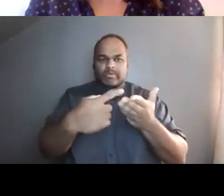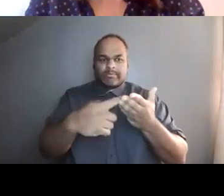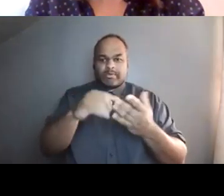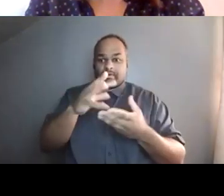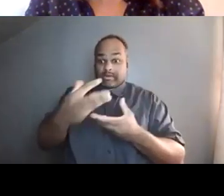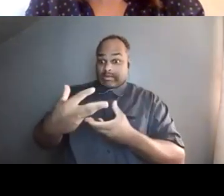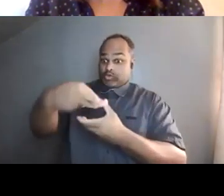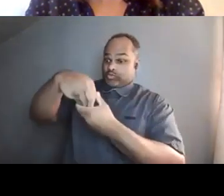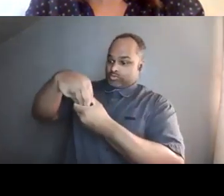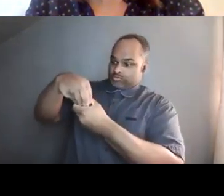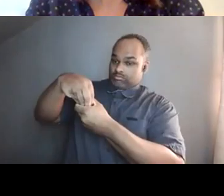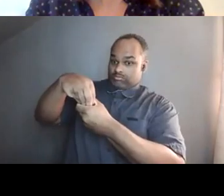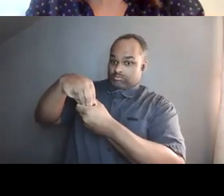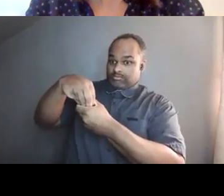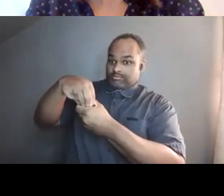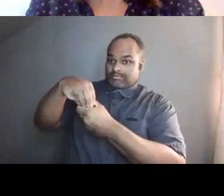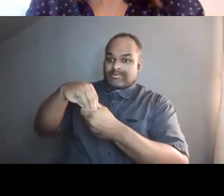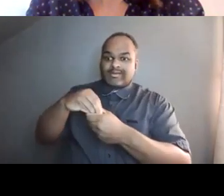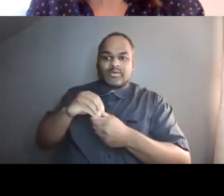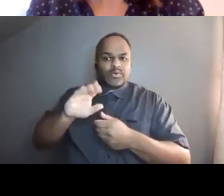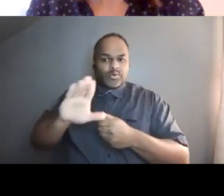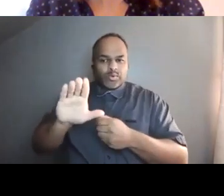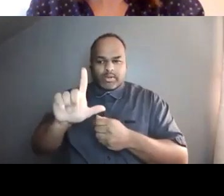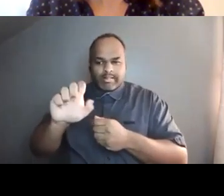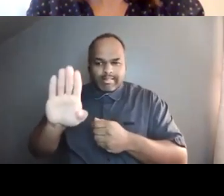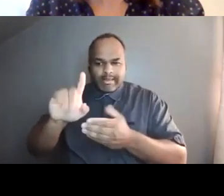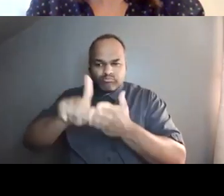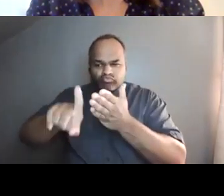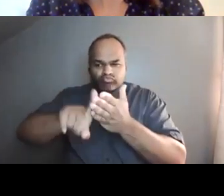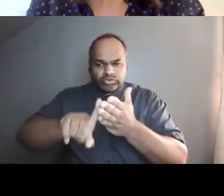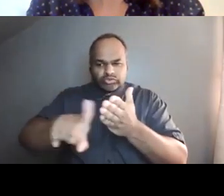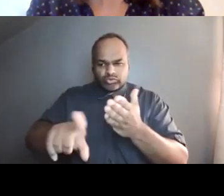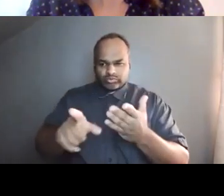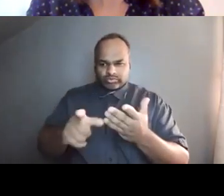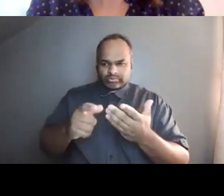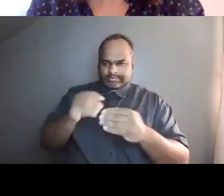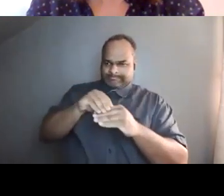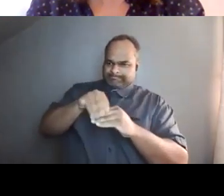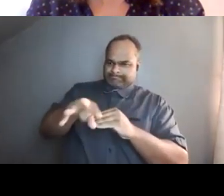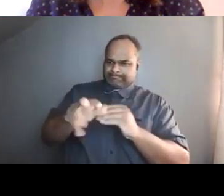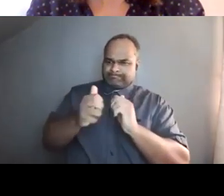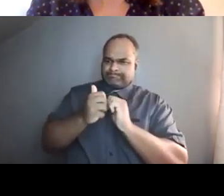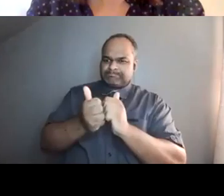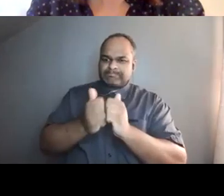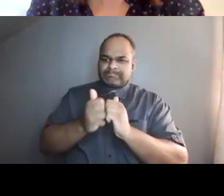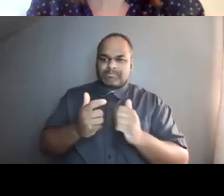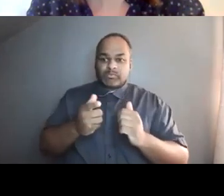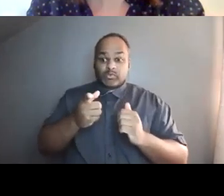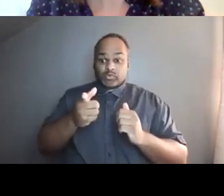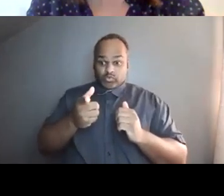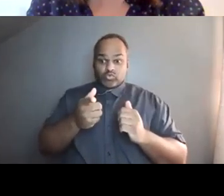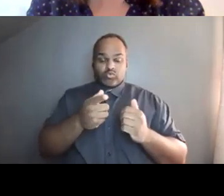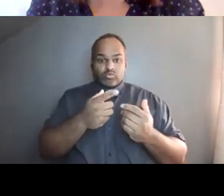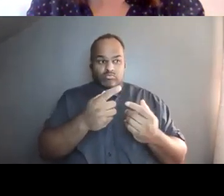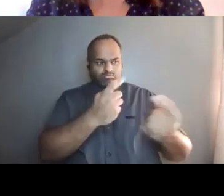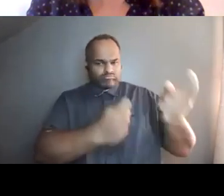play out in the research that your laboratory is doing? How do you engage with these questions